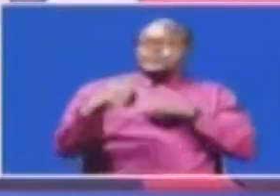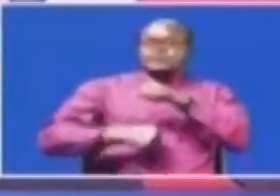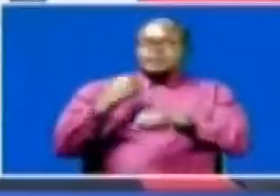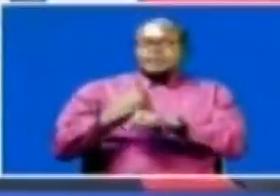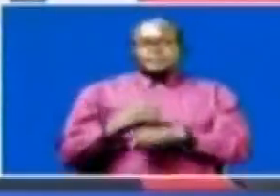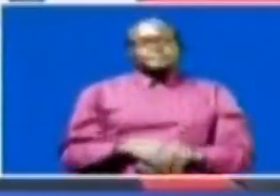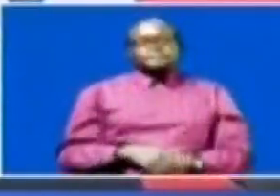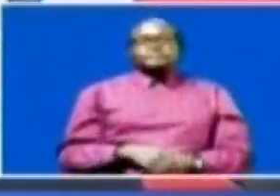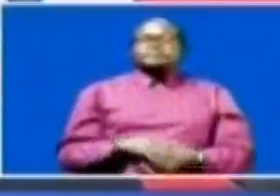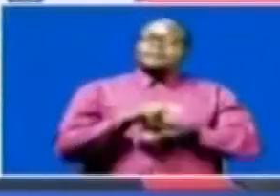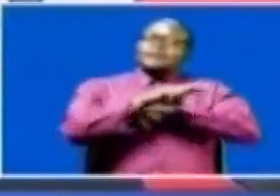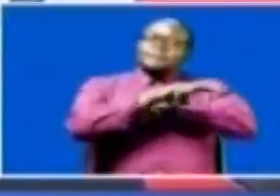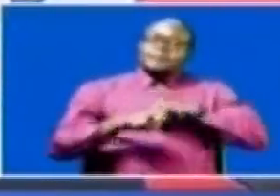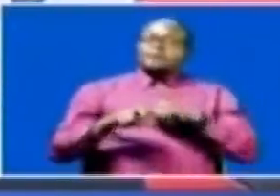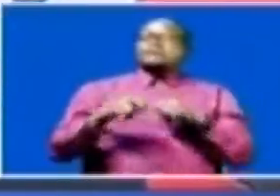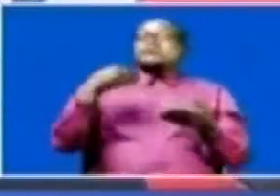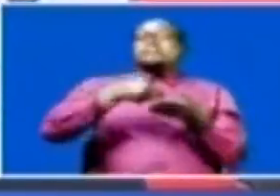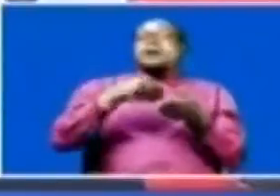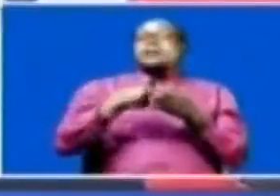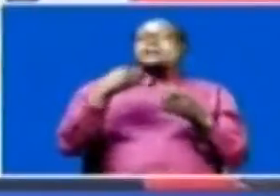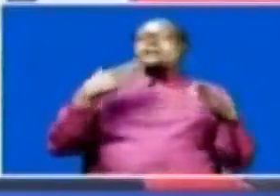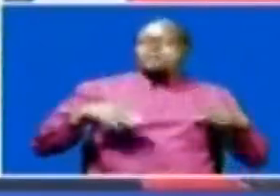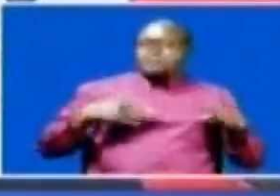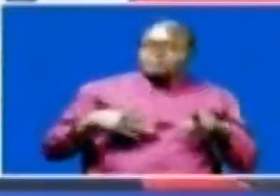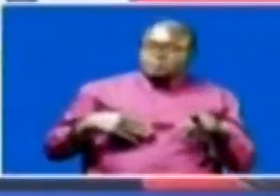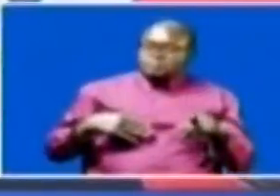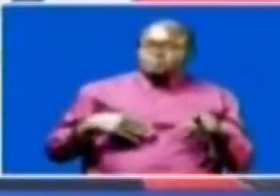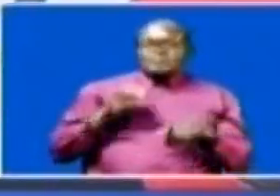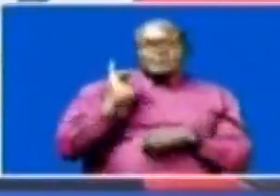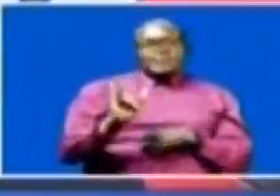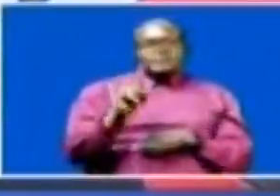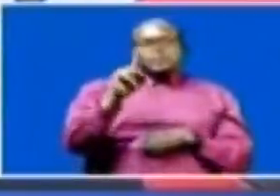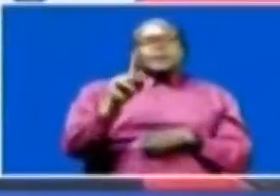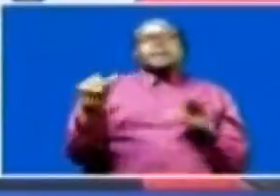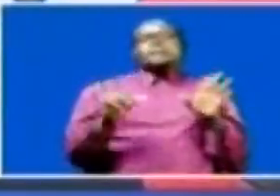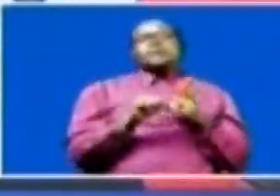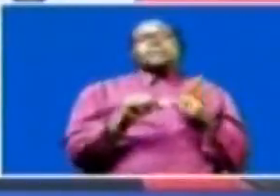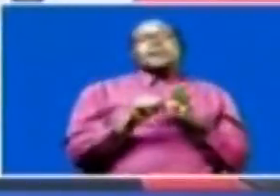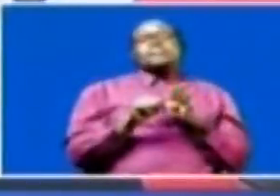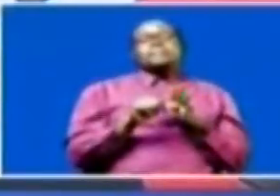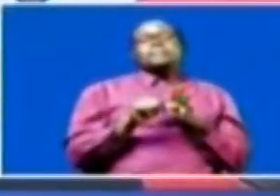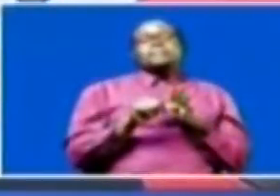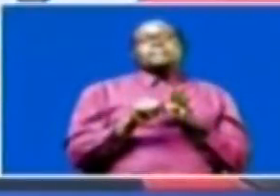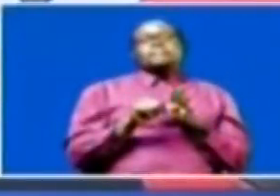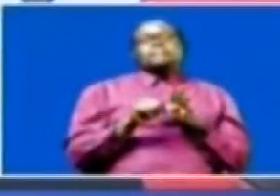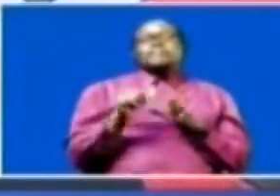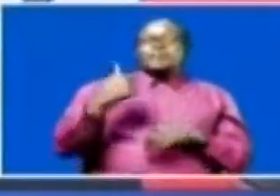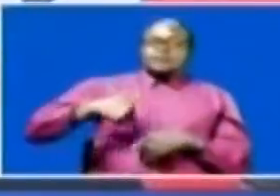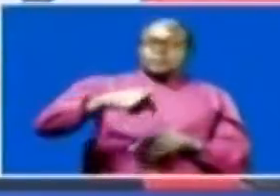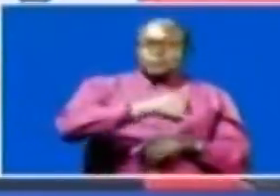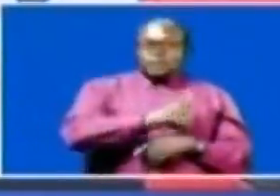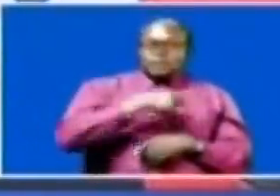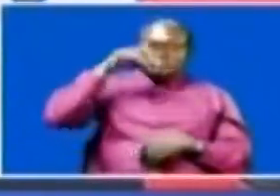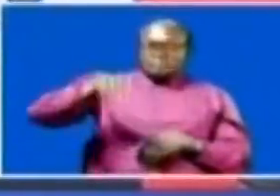people, therefore, of the proceeds of their crimes is one major detriment against this vice, and we are determined to make